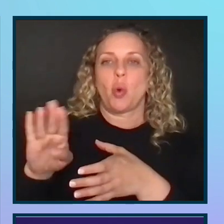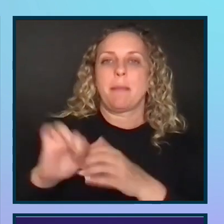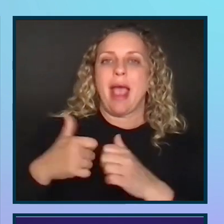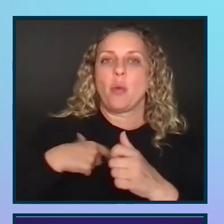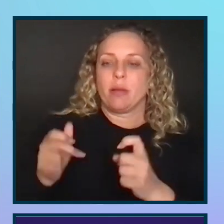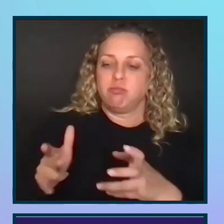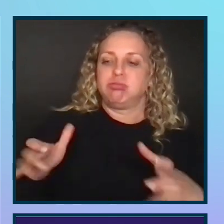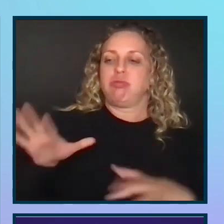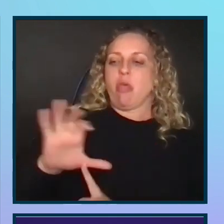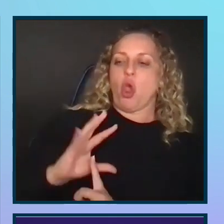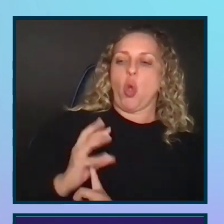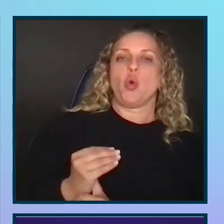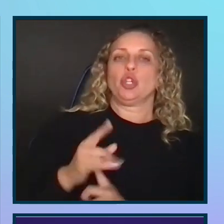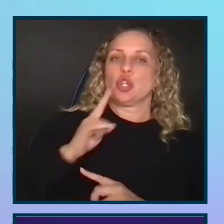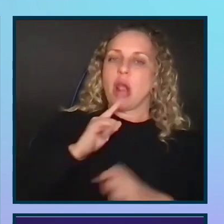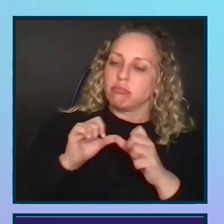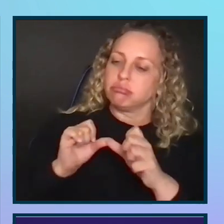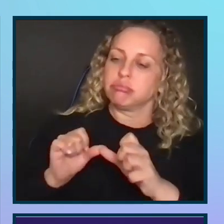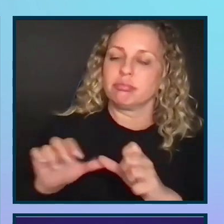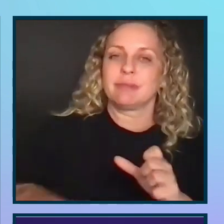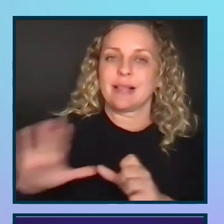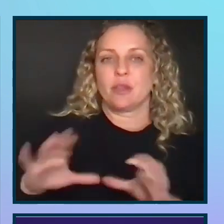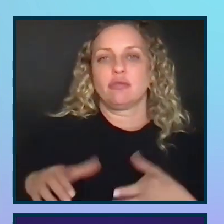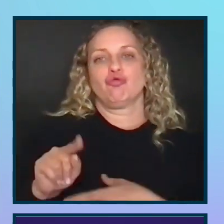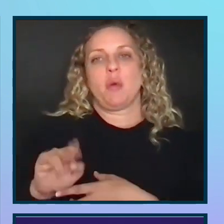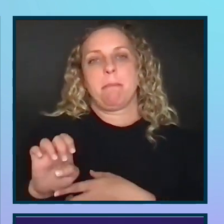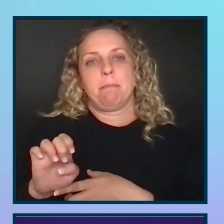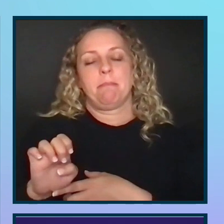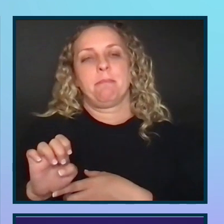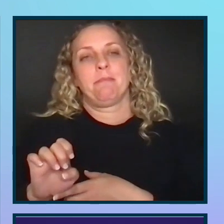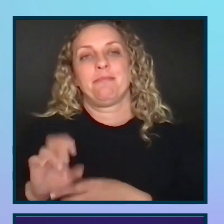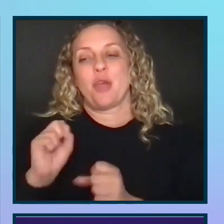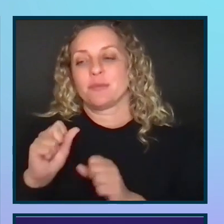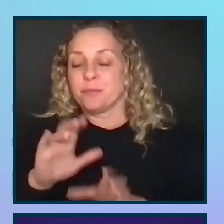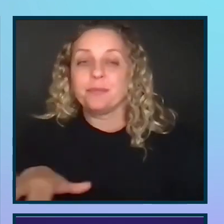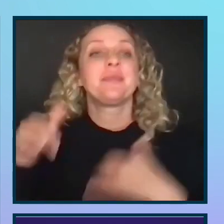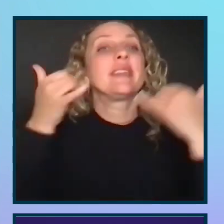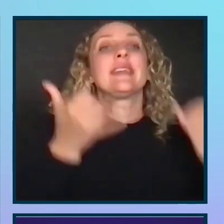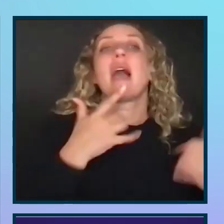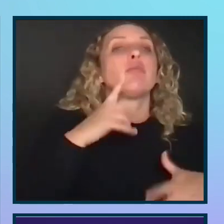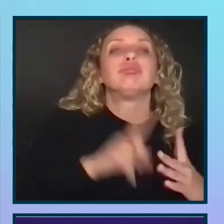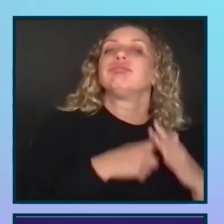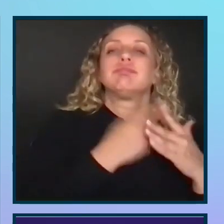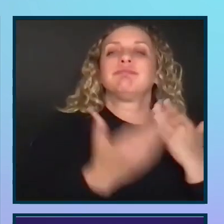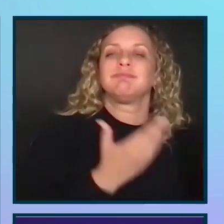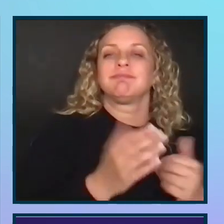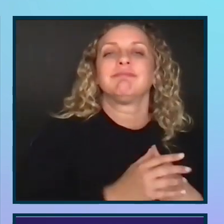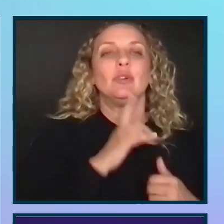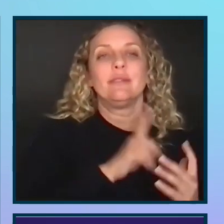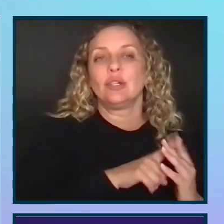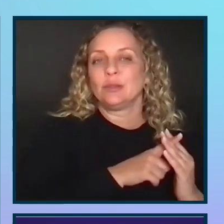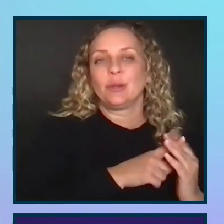Duwamish culture and the vitality of the Duwamish tribe. Awesome. And with that, let's get going. So for